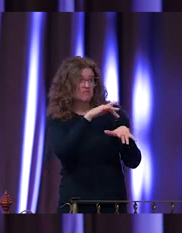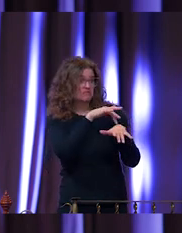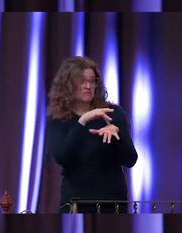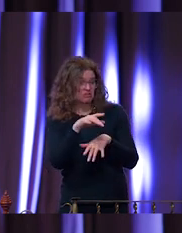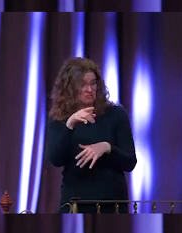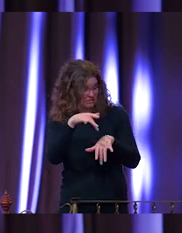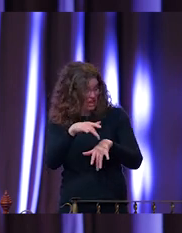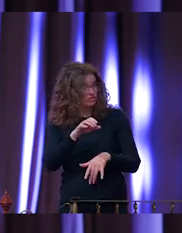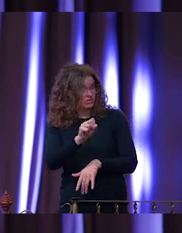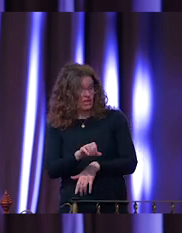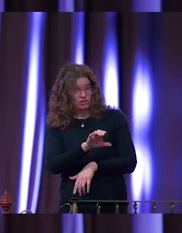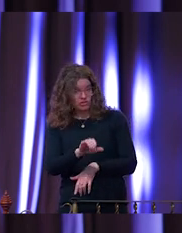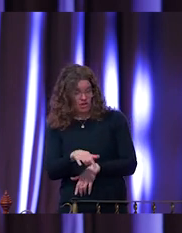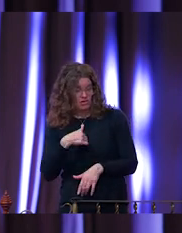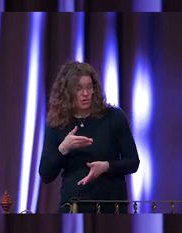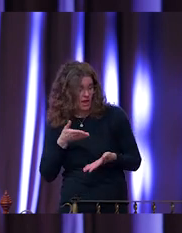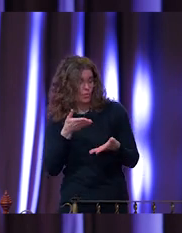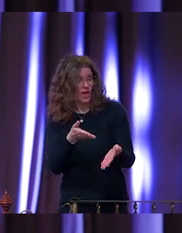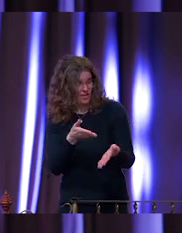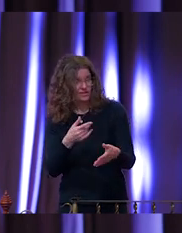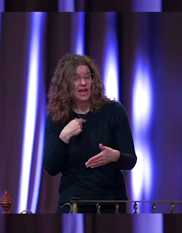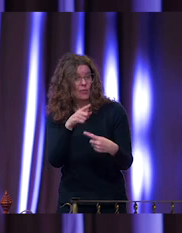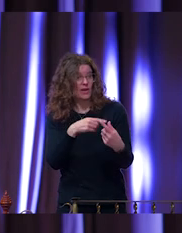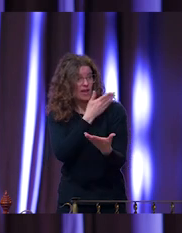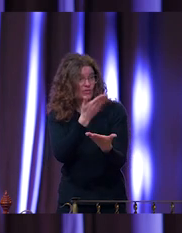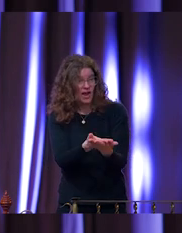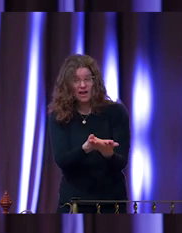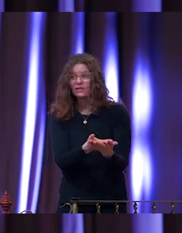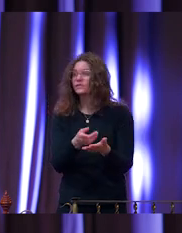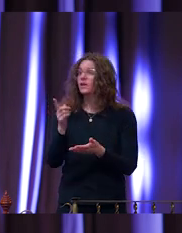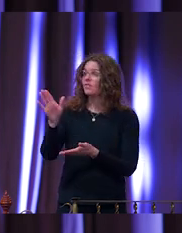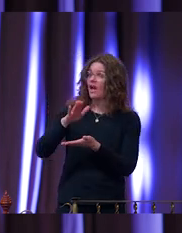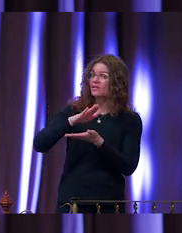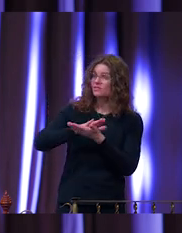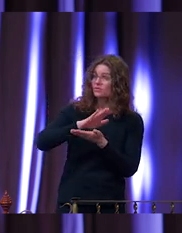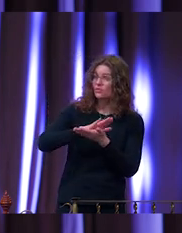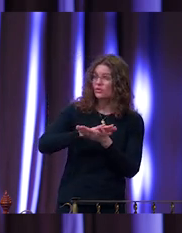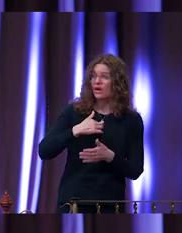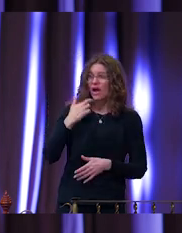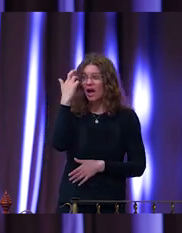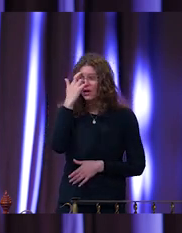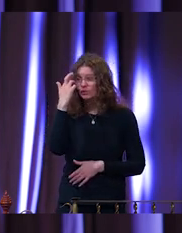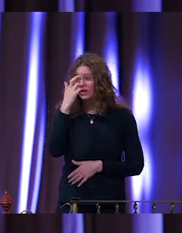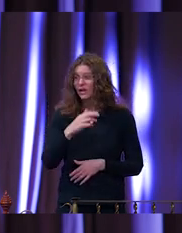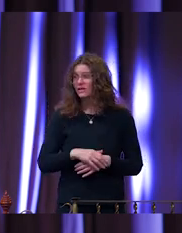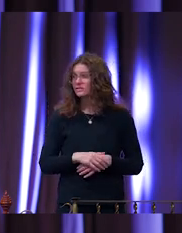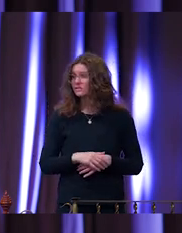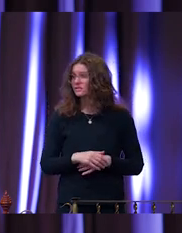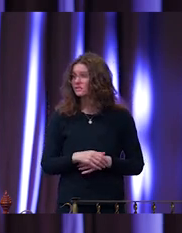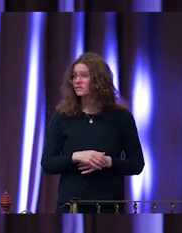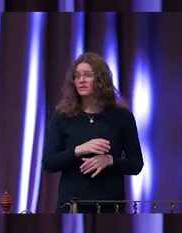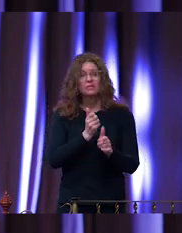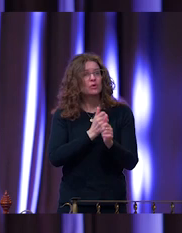Chicago, and I went there, and when I got there, the school, I realized that they were all, you know, mostly